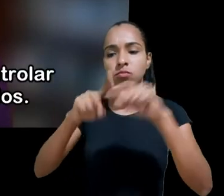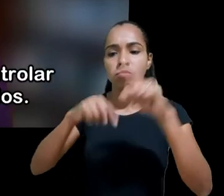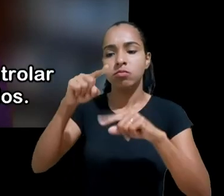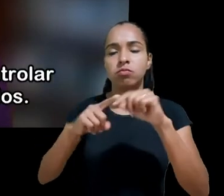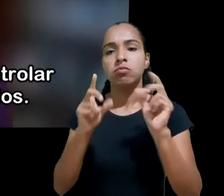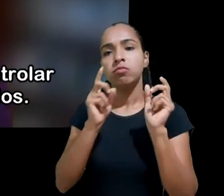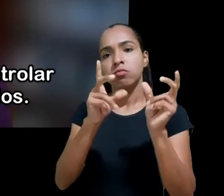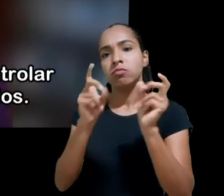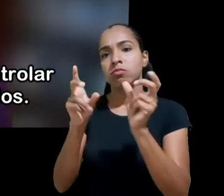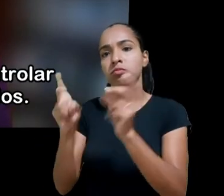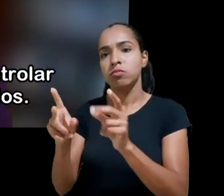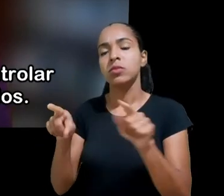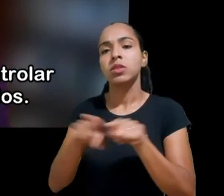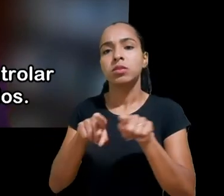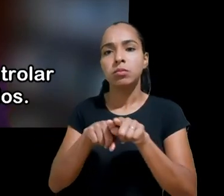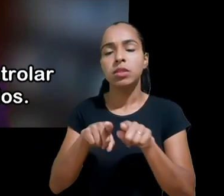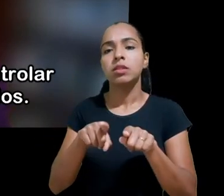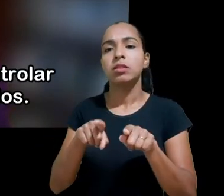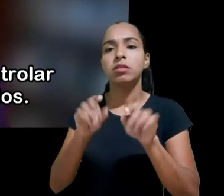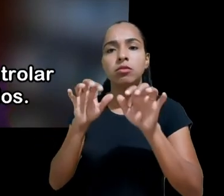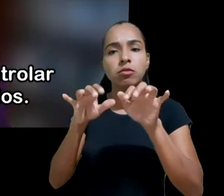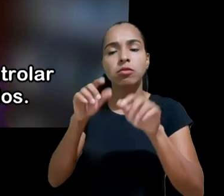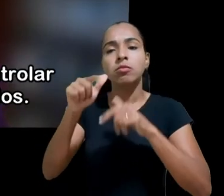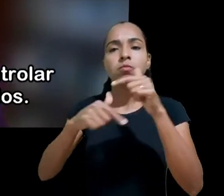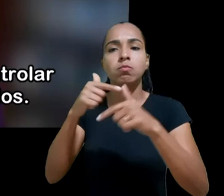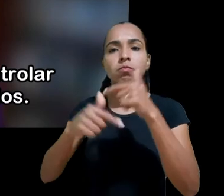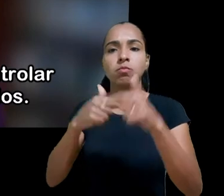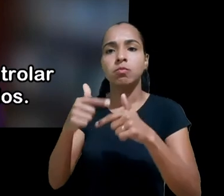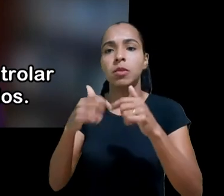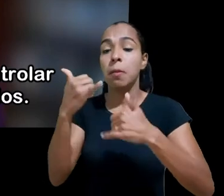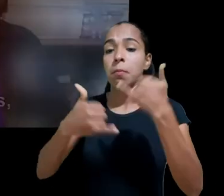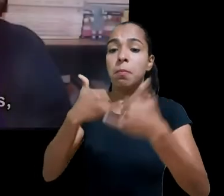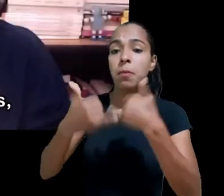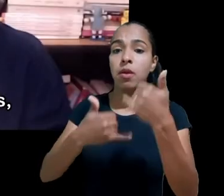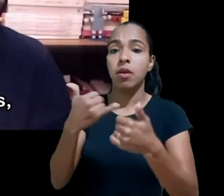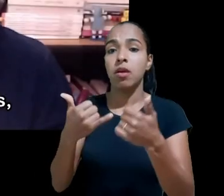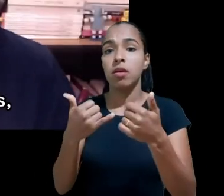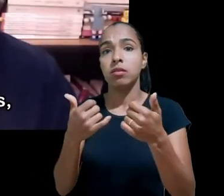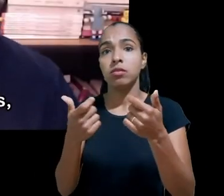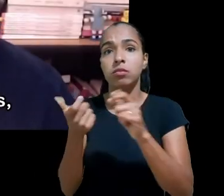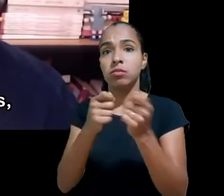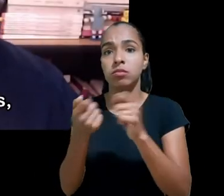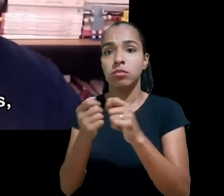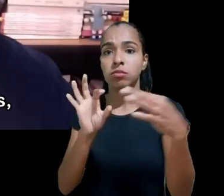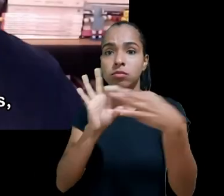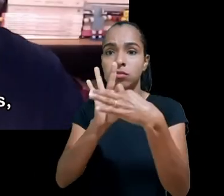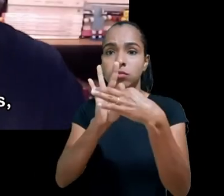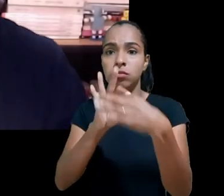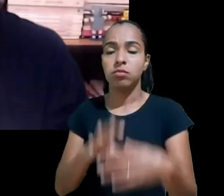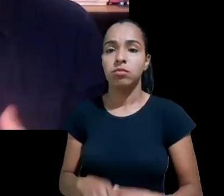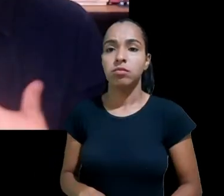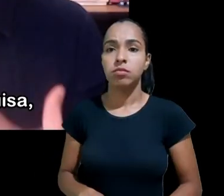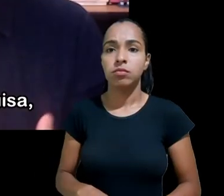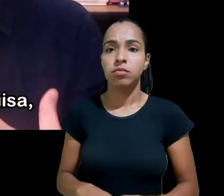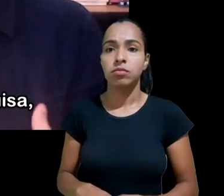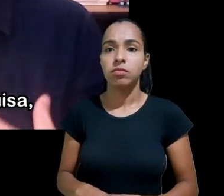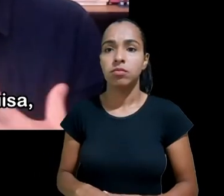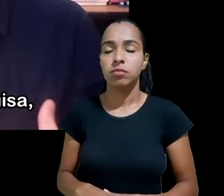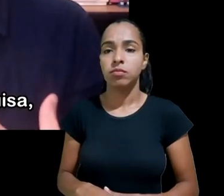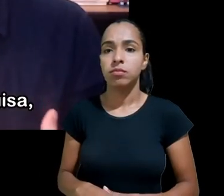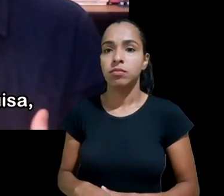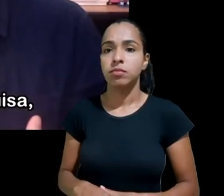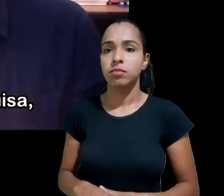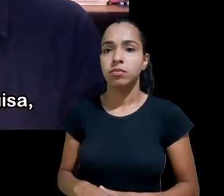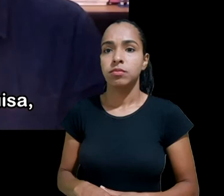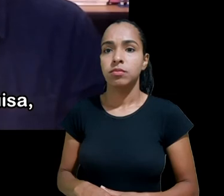services for controlling connected toys and other connected devices and in relation to the technologies emergentes and that have